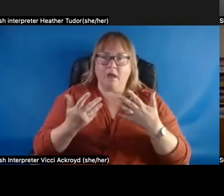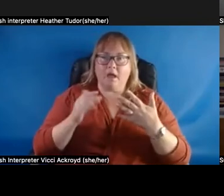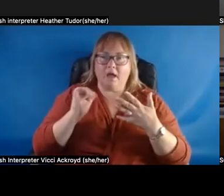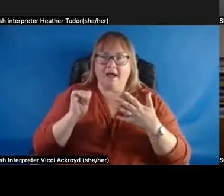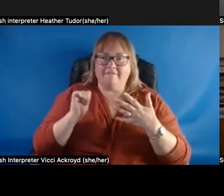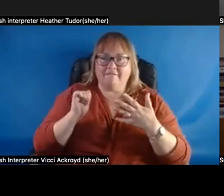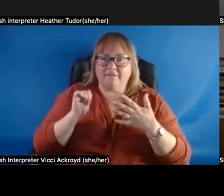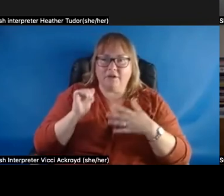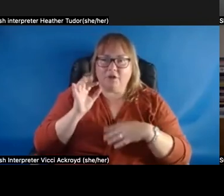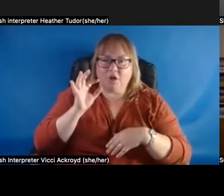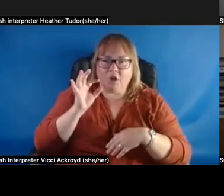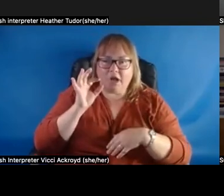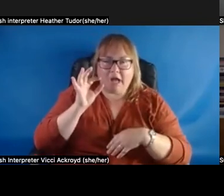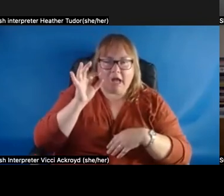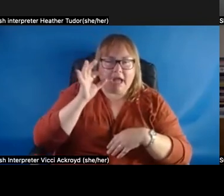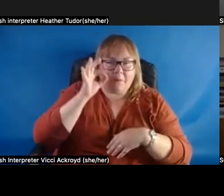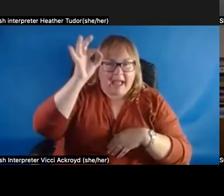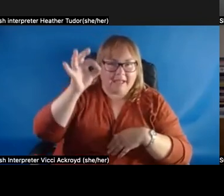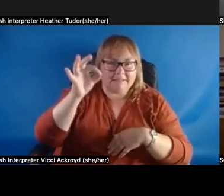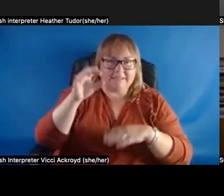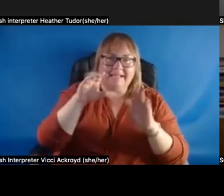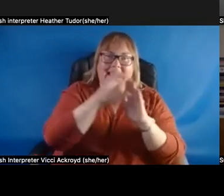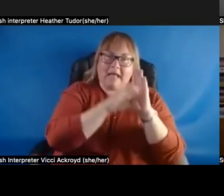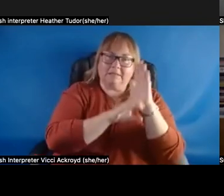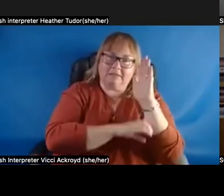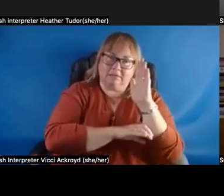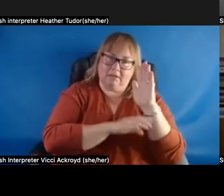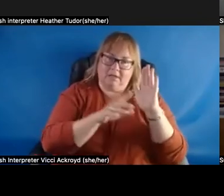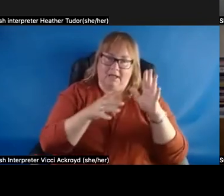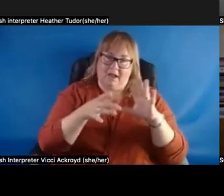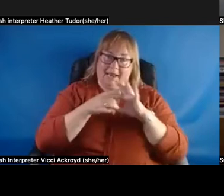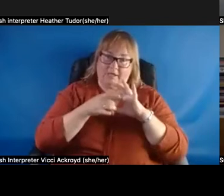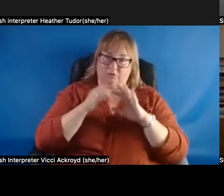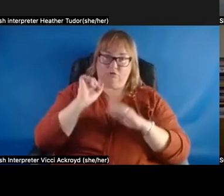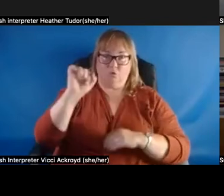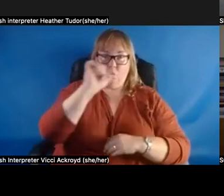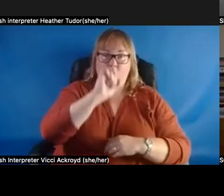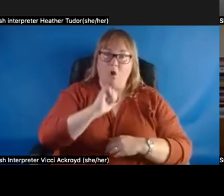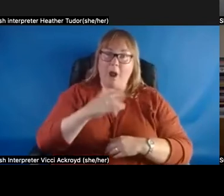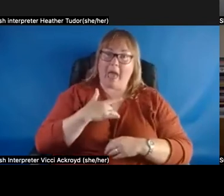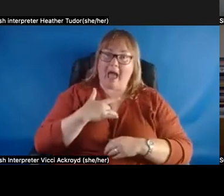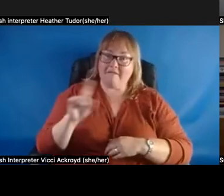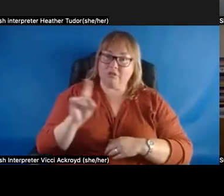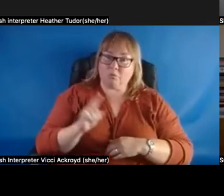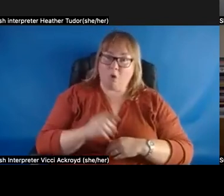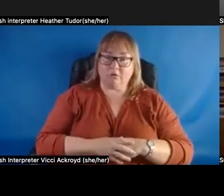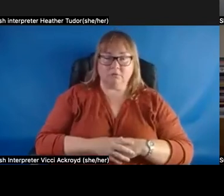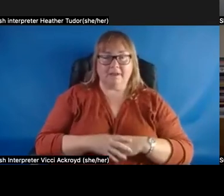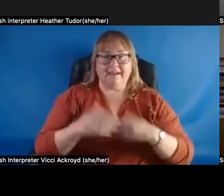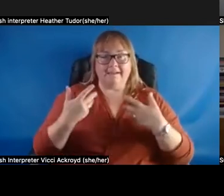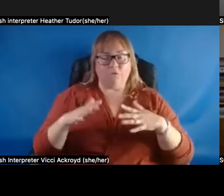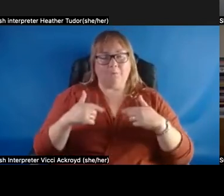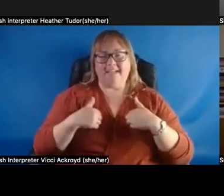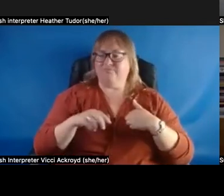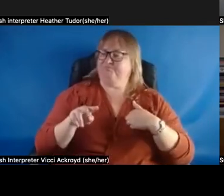how caste factors in your own lives, and how you might, have you caught yourselves making judgments about people, and